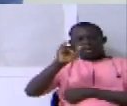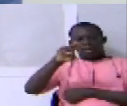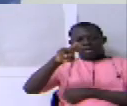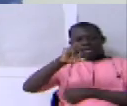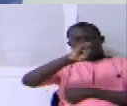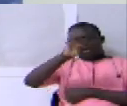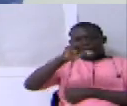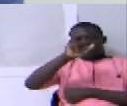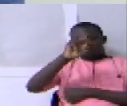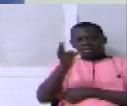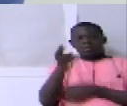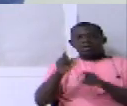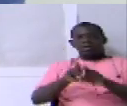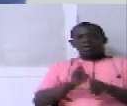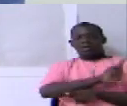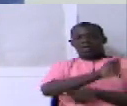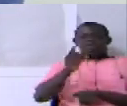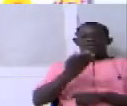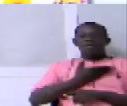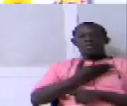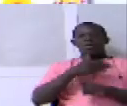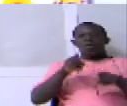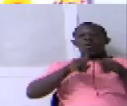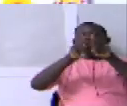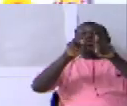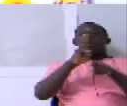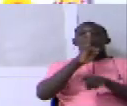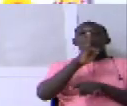they had a problem with who?